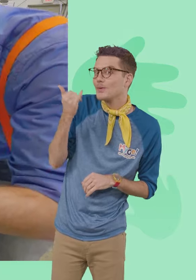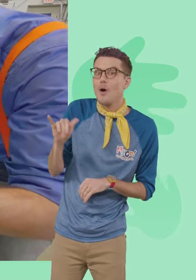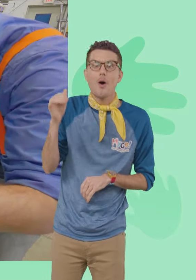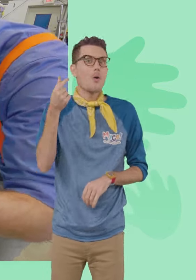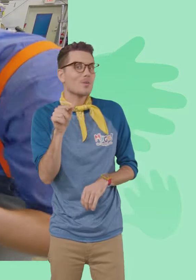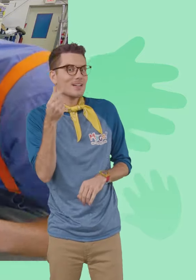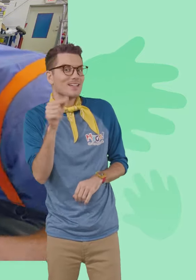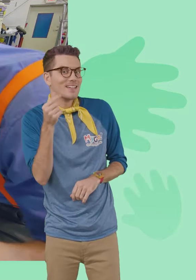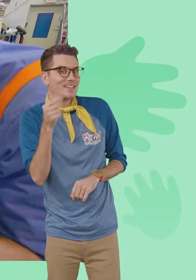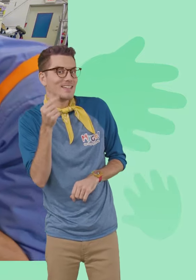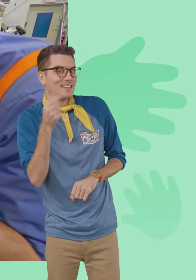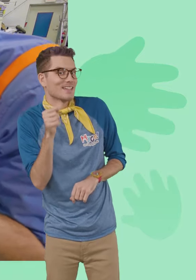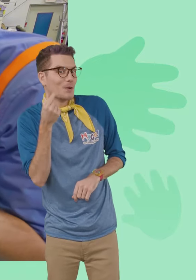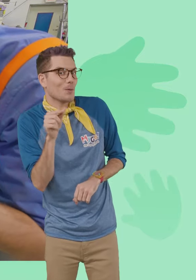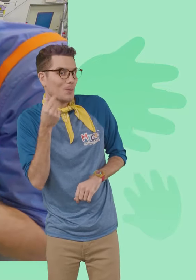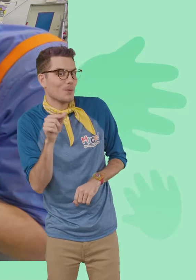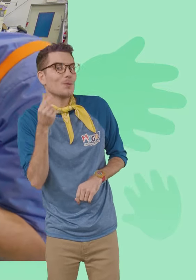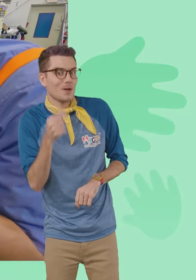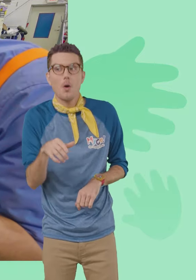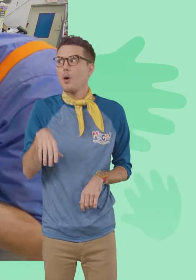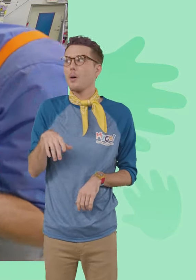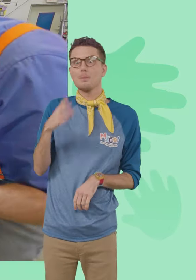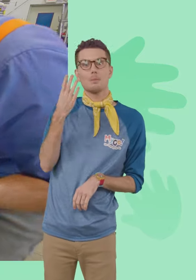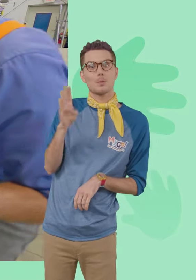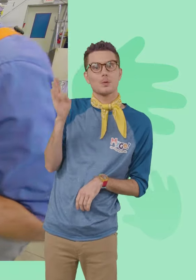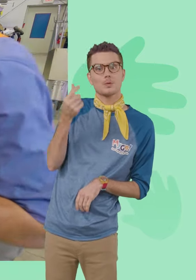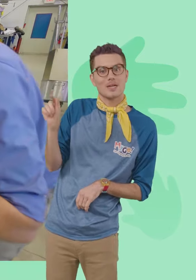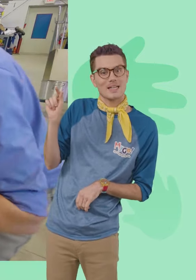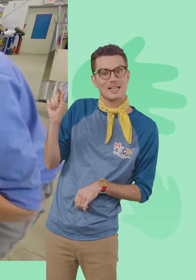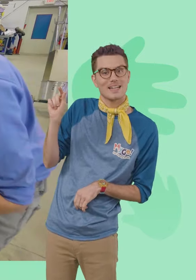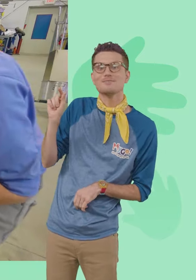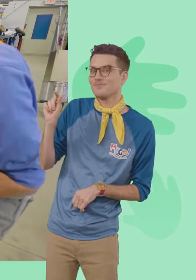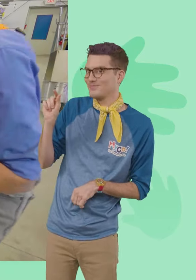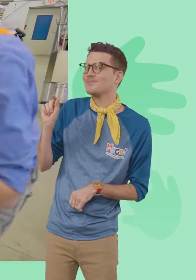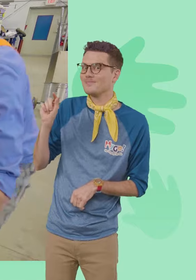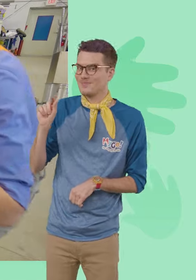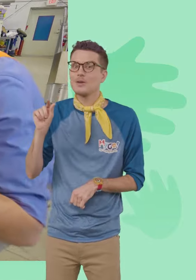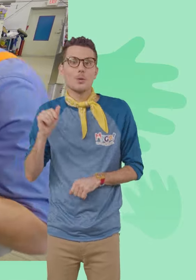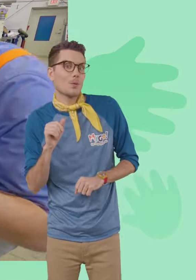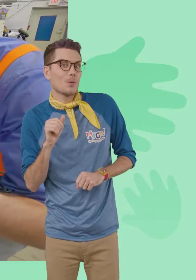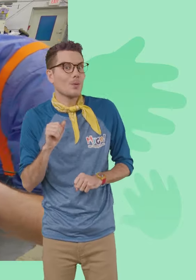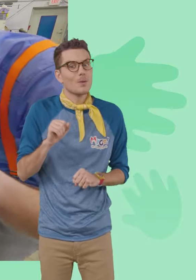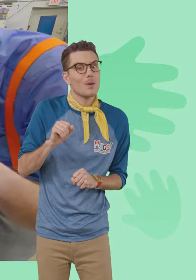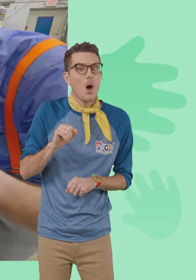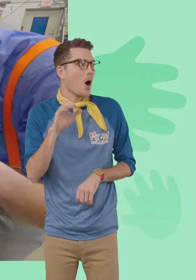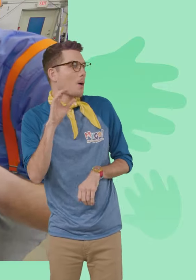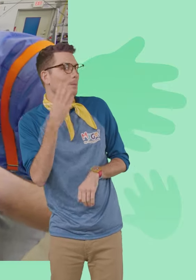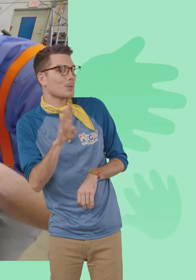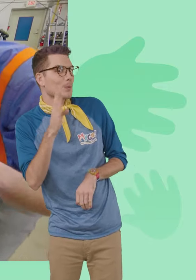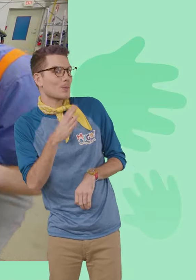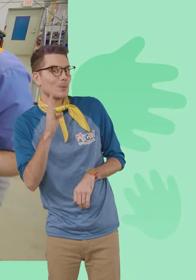some green, some turquoise right in here, and teal, and we got some